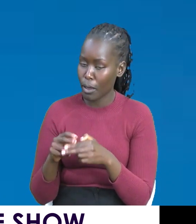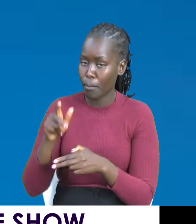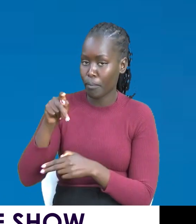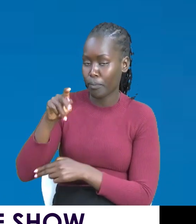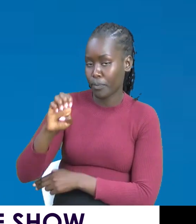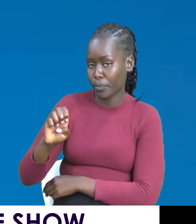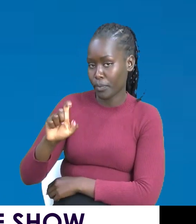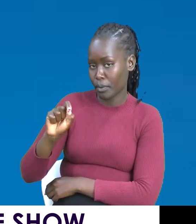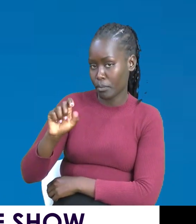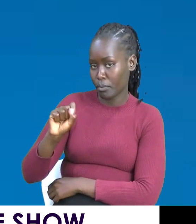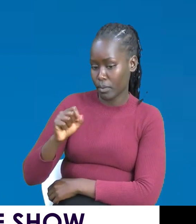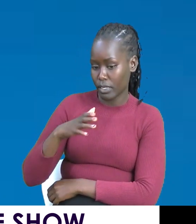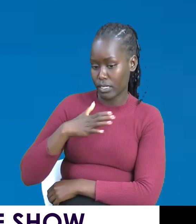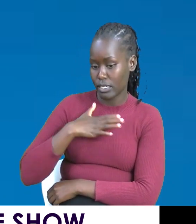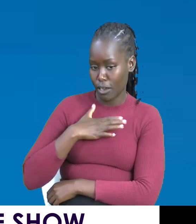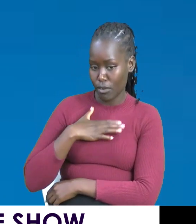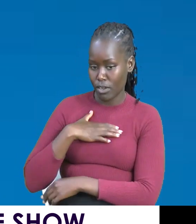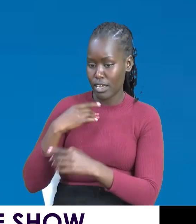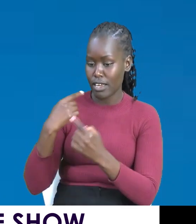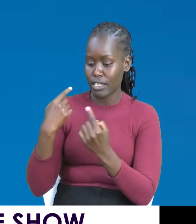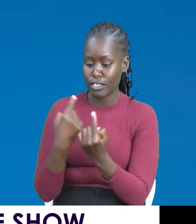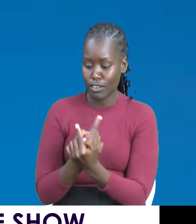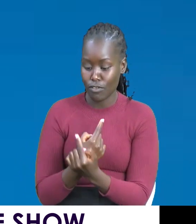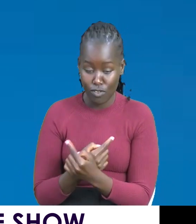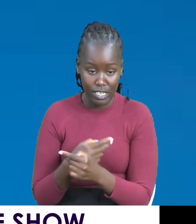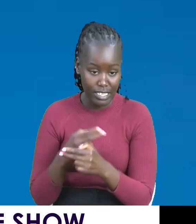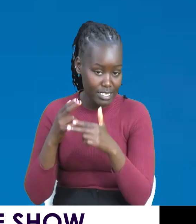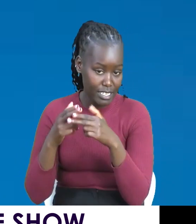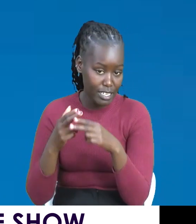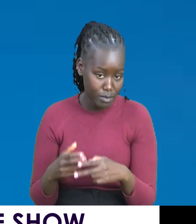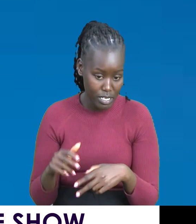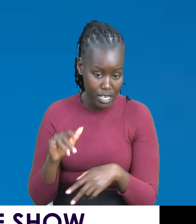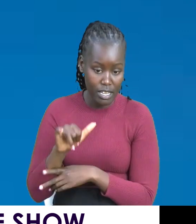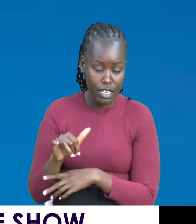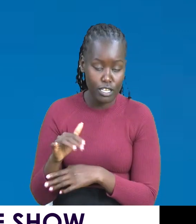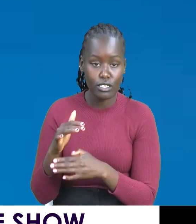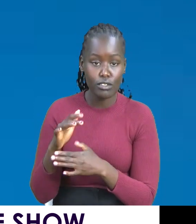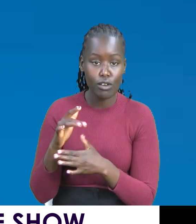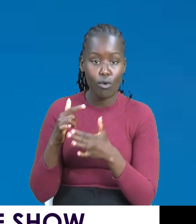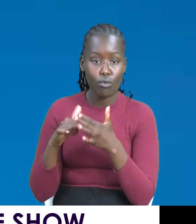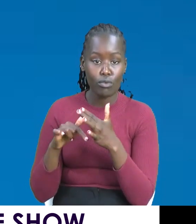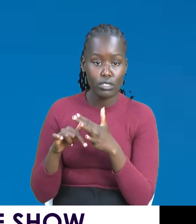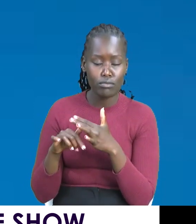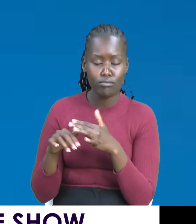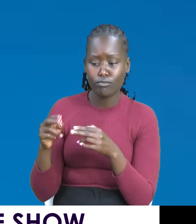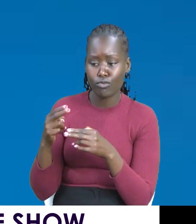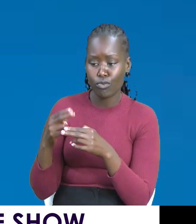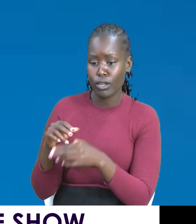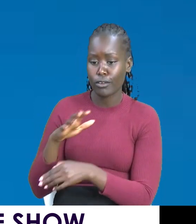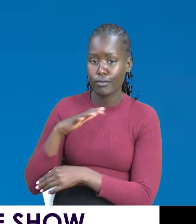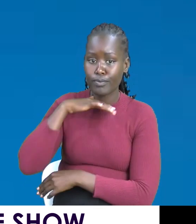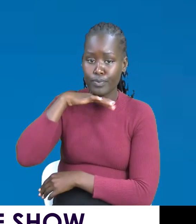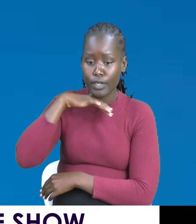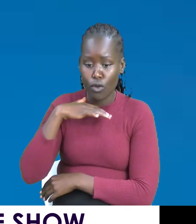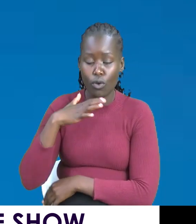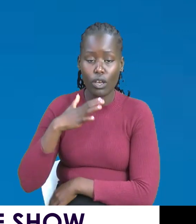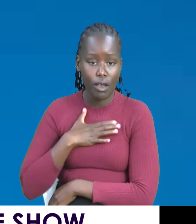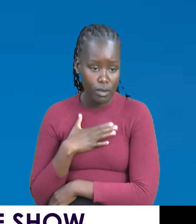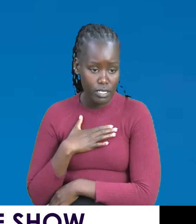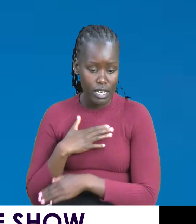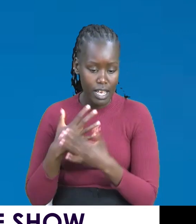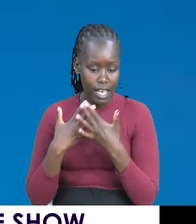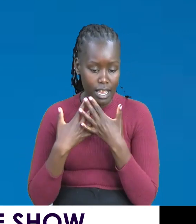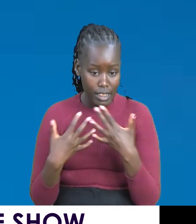names that we do not want to carry into the future. That is what we call our dogs, or what we call the things